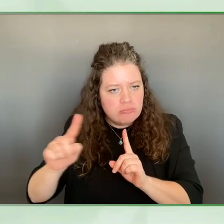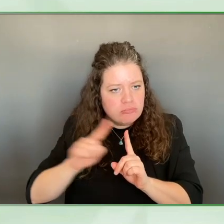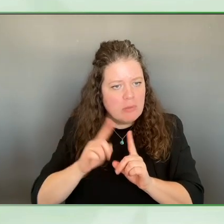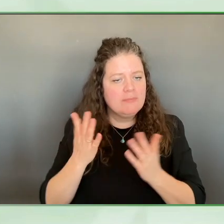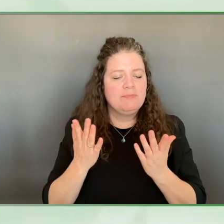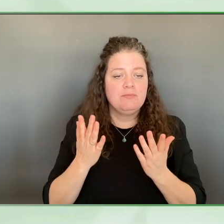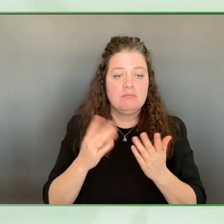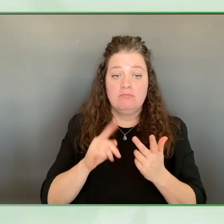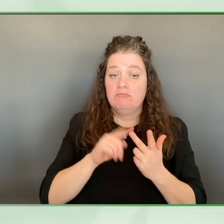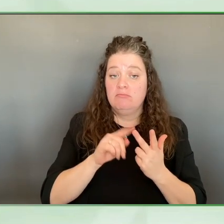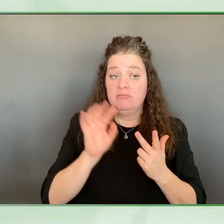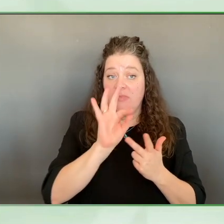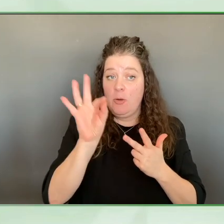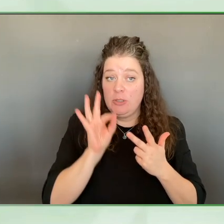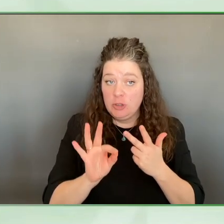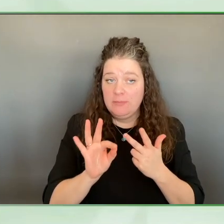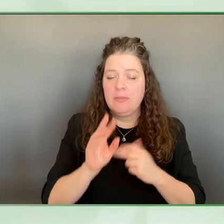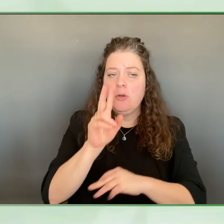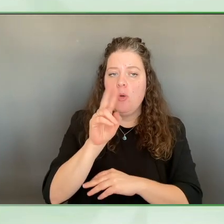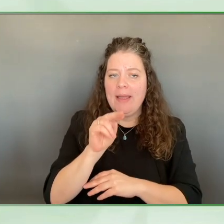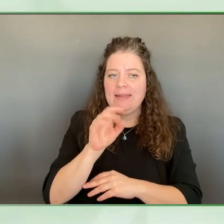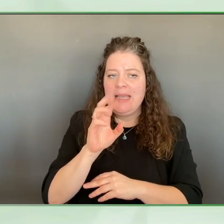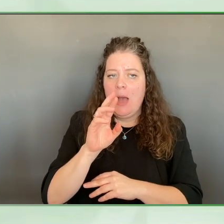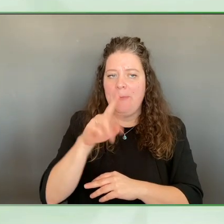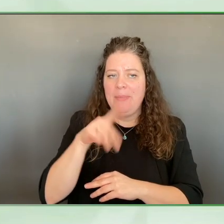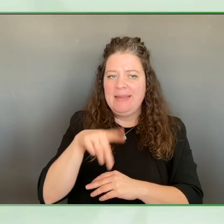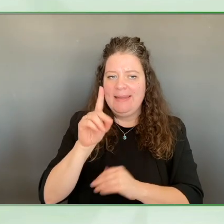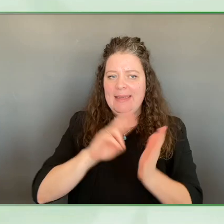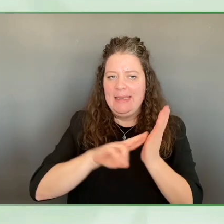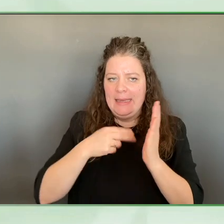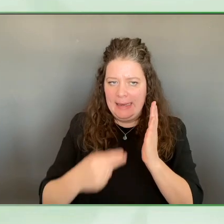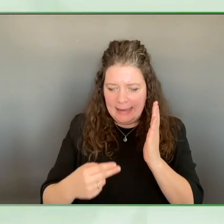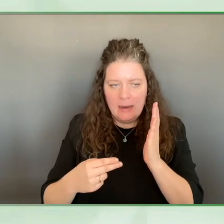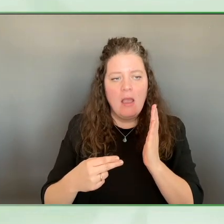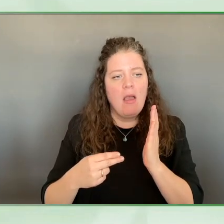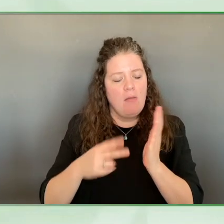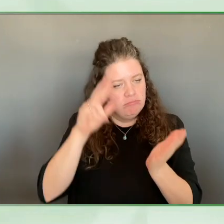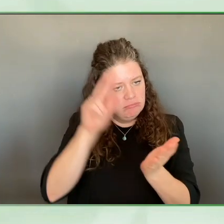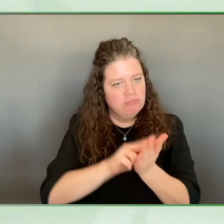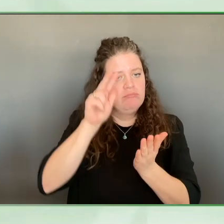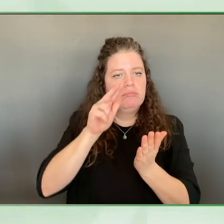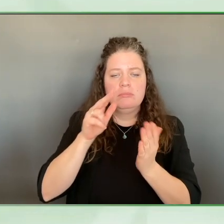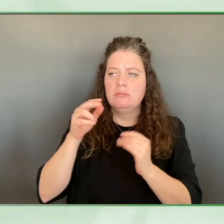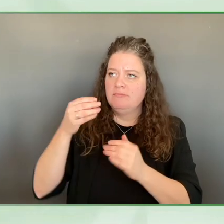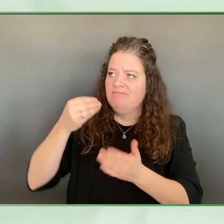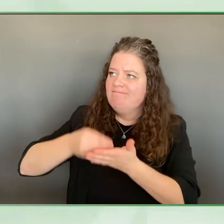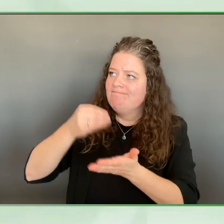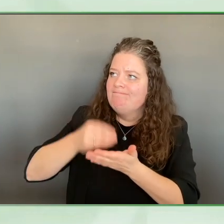UN CRPD has had any effect on funding access to appropriate devices or